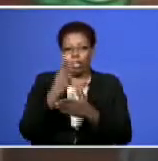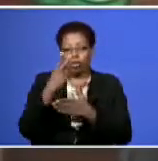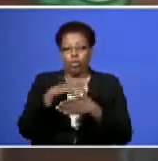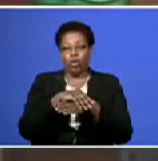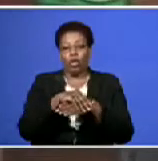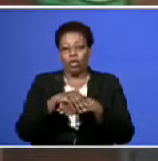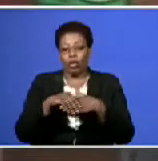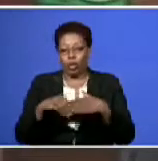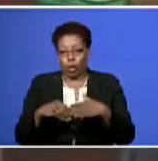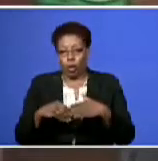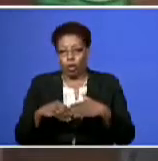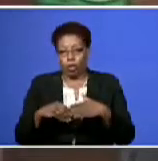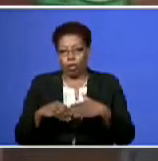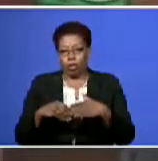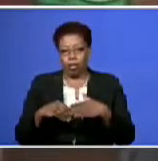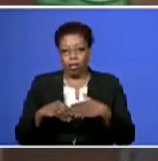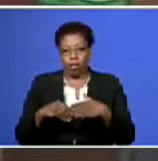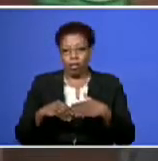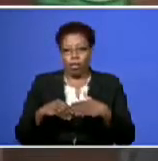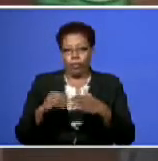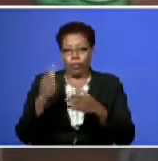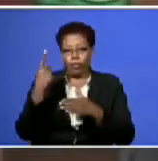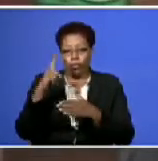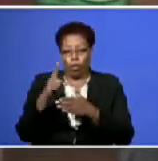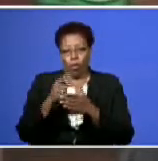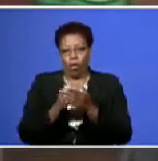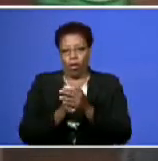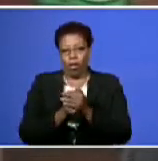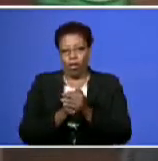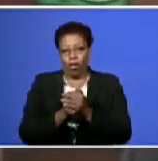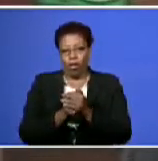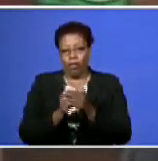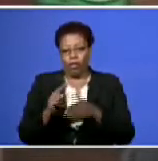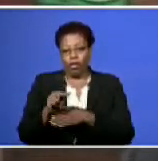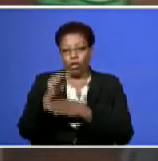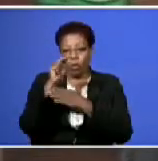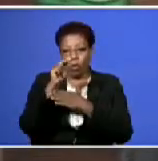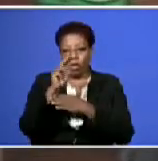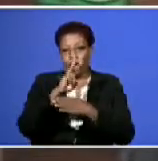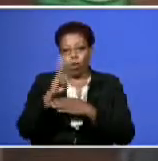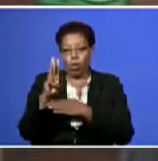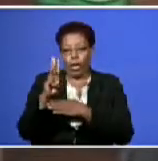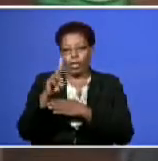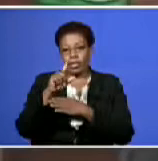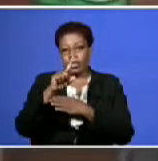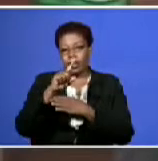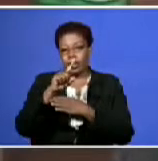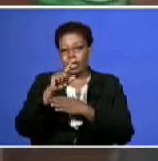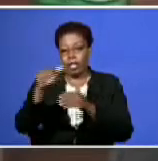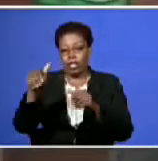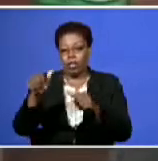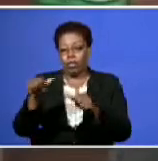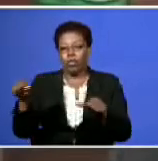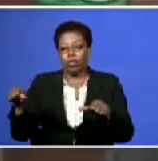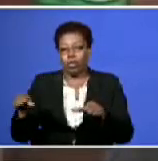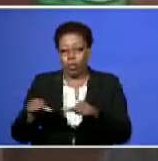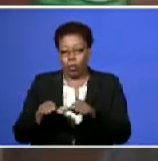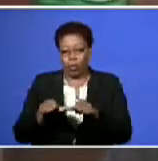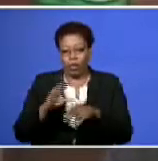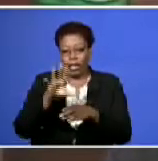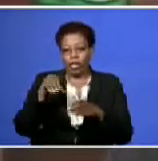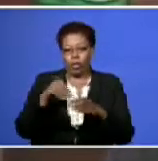$1,295,002 from its excess rainfall policy for the Northwest Zone, which includes Abaco and Grand